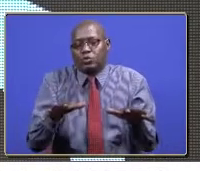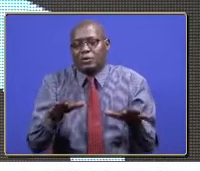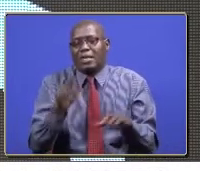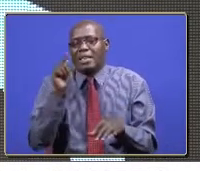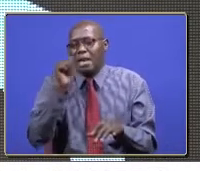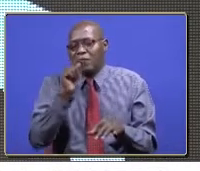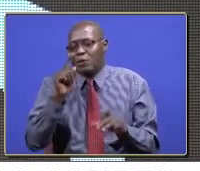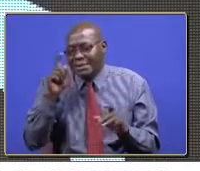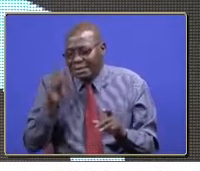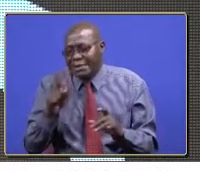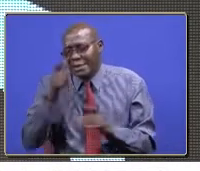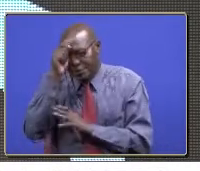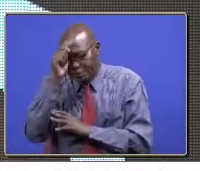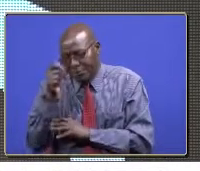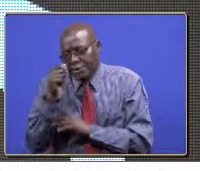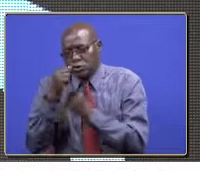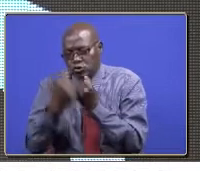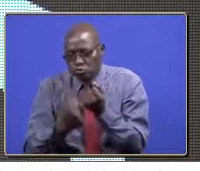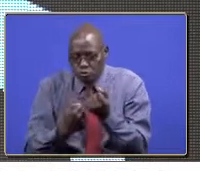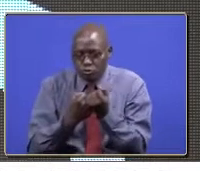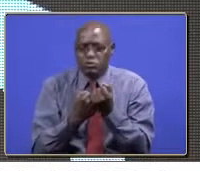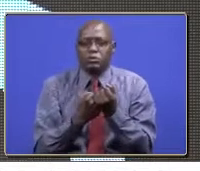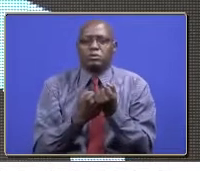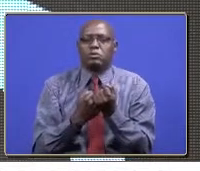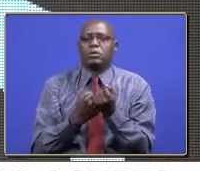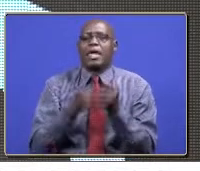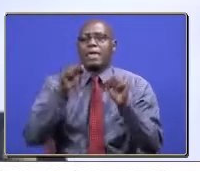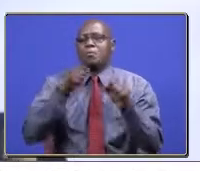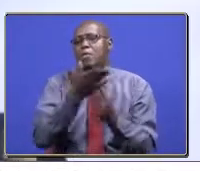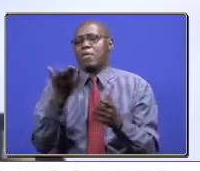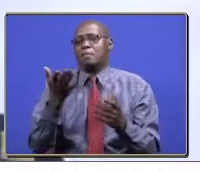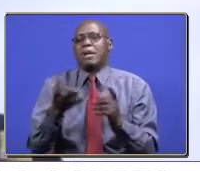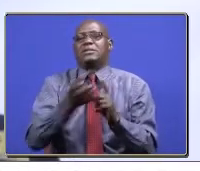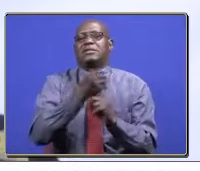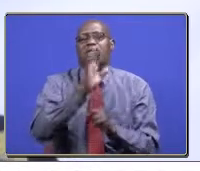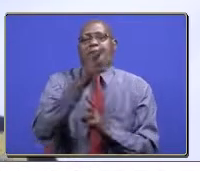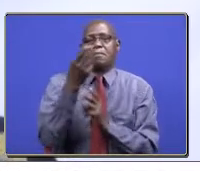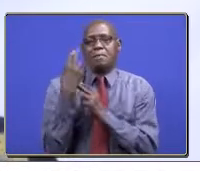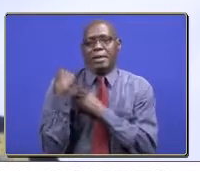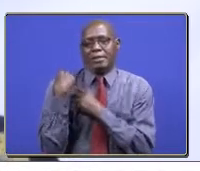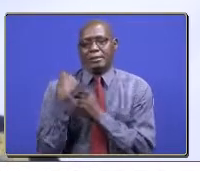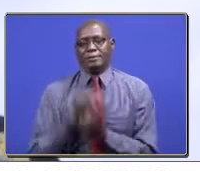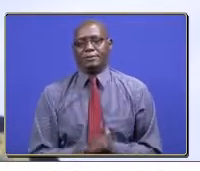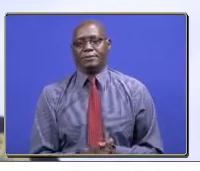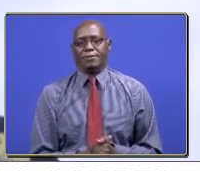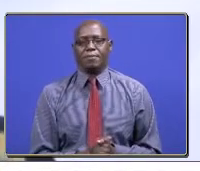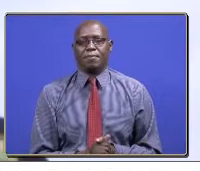need respect and support to enable them achieve their mandate. The people who are supposed to